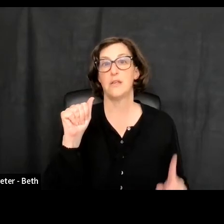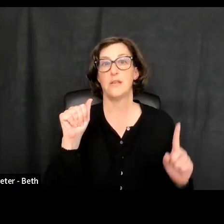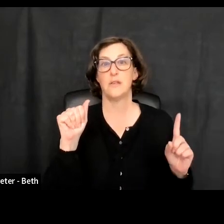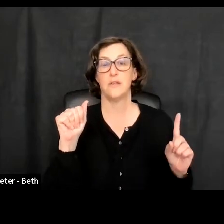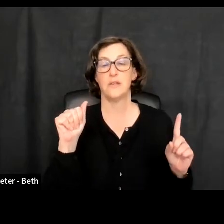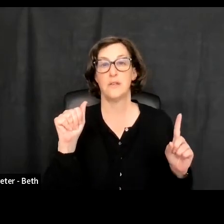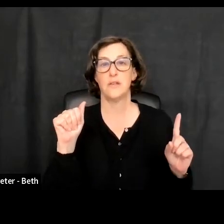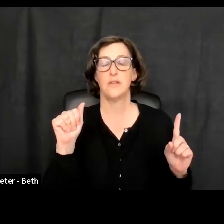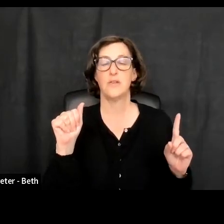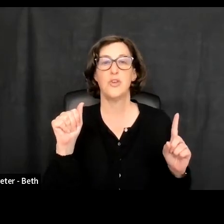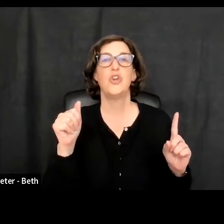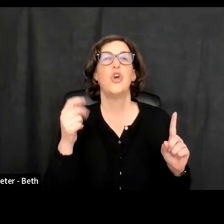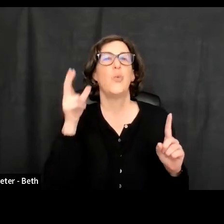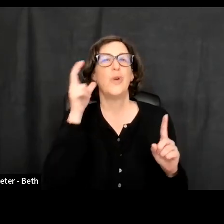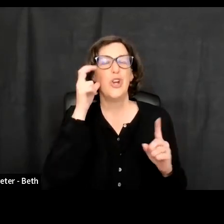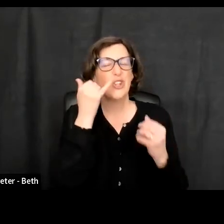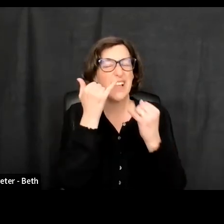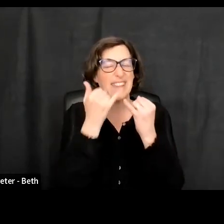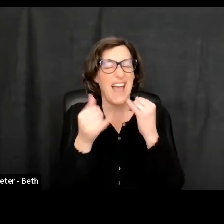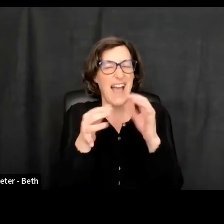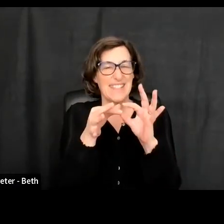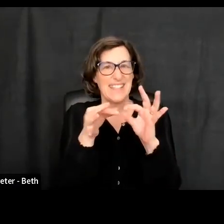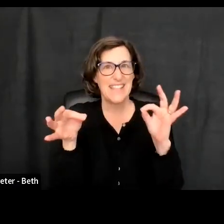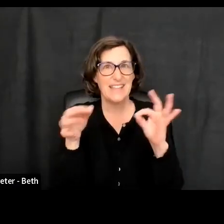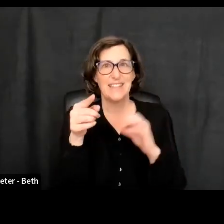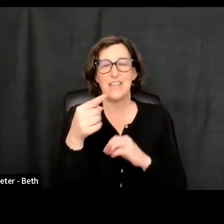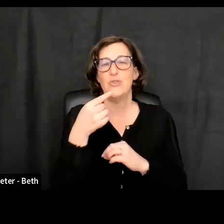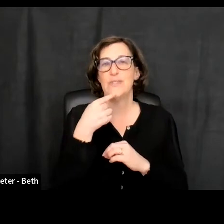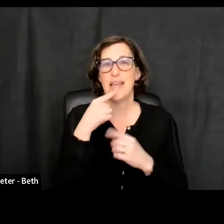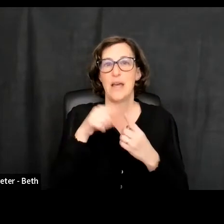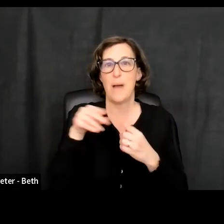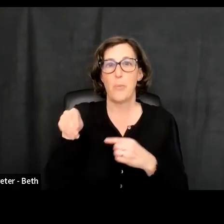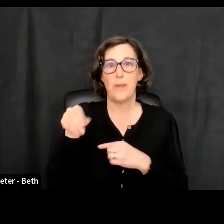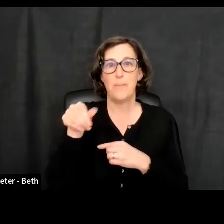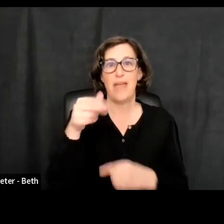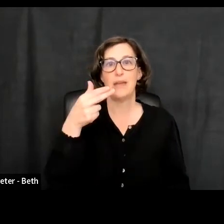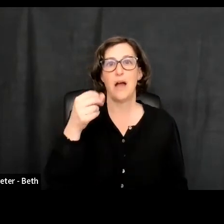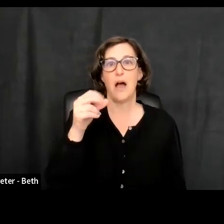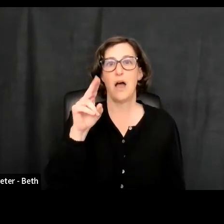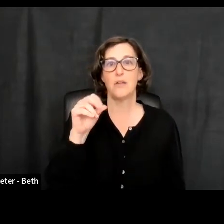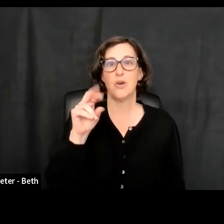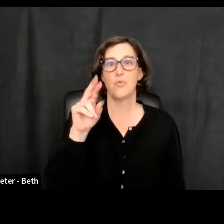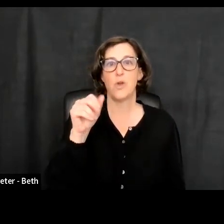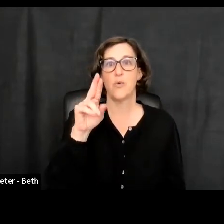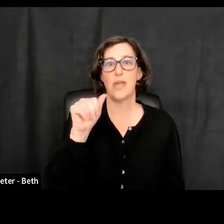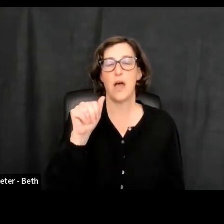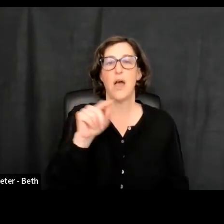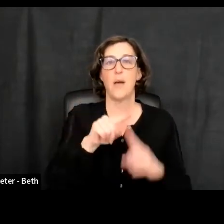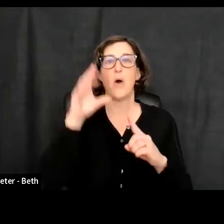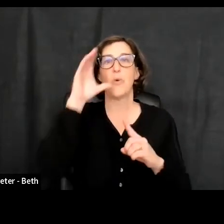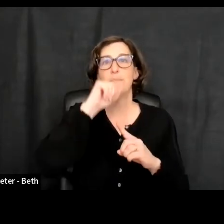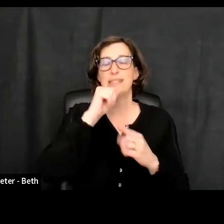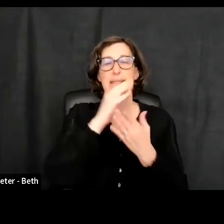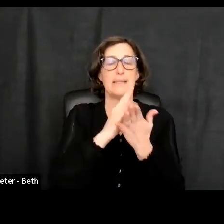heard the last sentence that you said about being paid honoraria, but we missed some of the